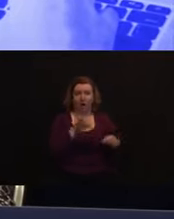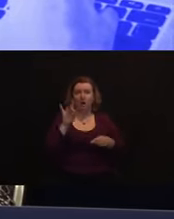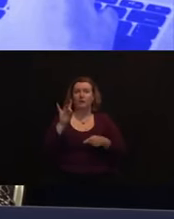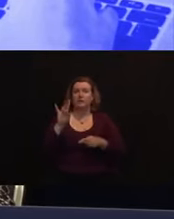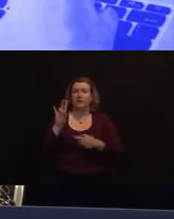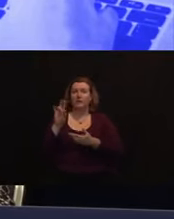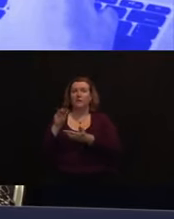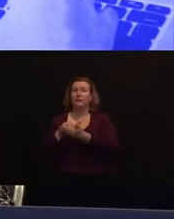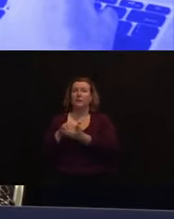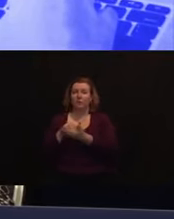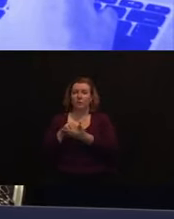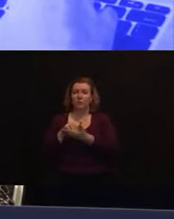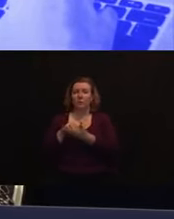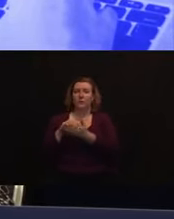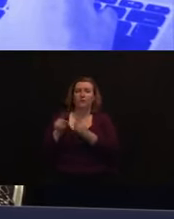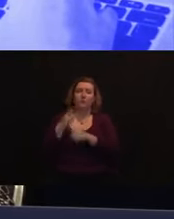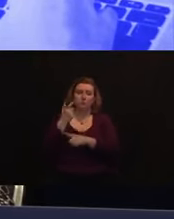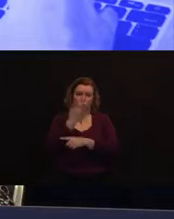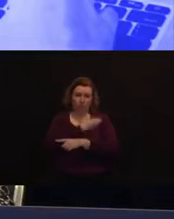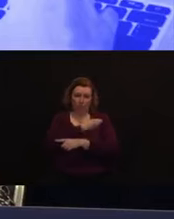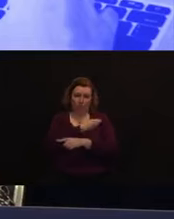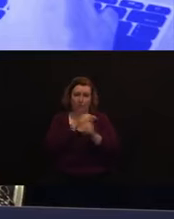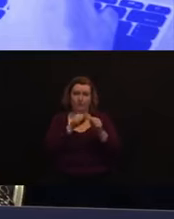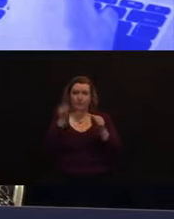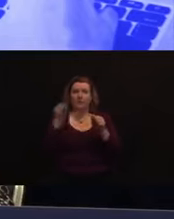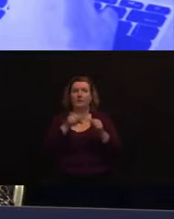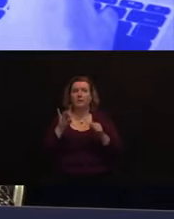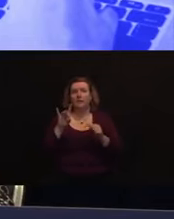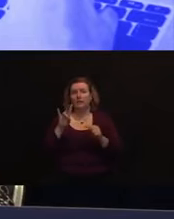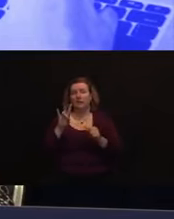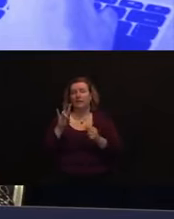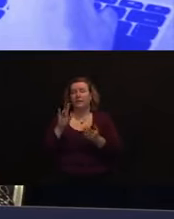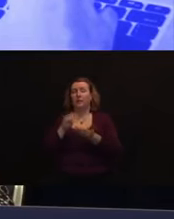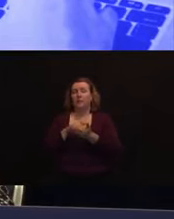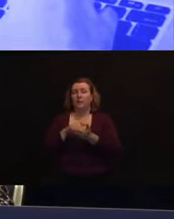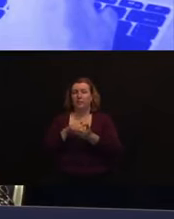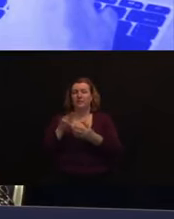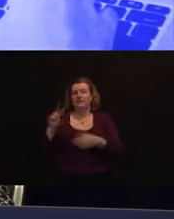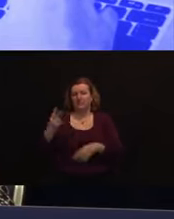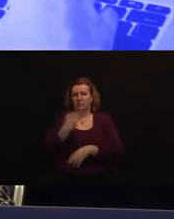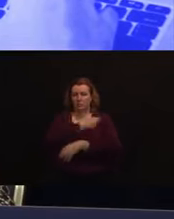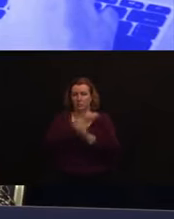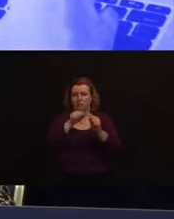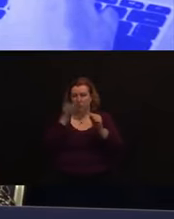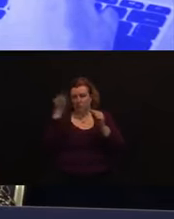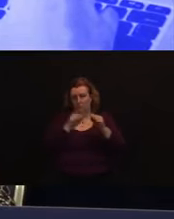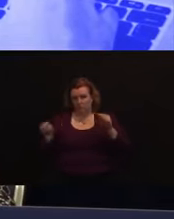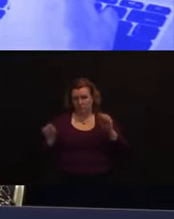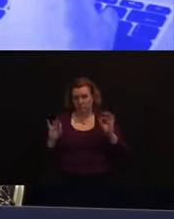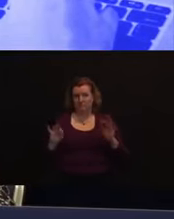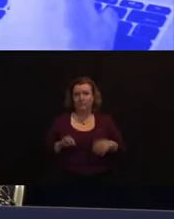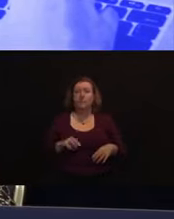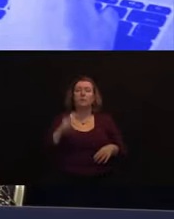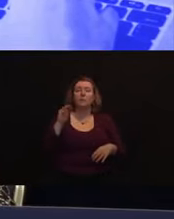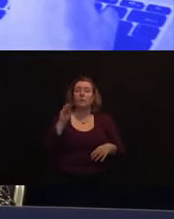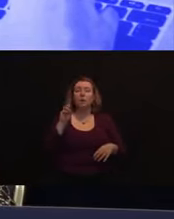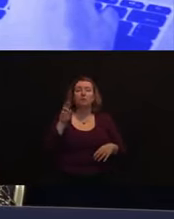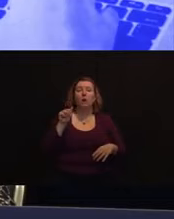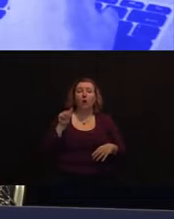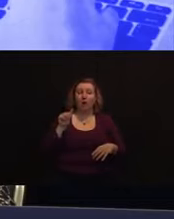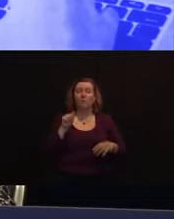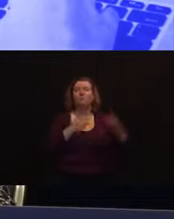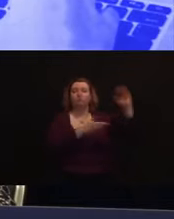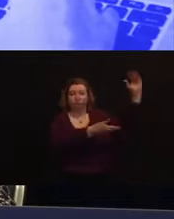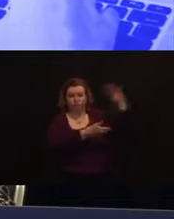87,400 first doses, and 87,400 second doses. Our Moderna allocation has actually been